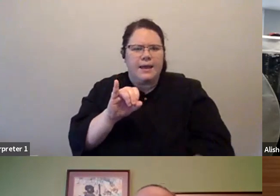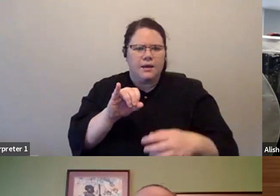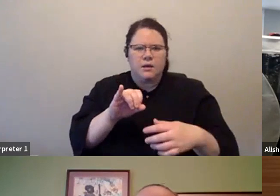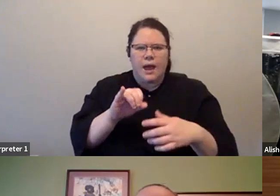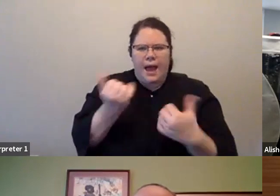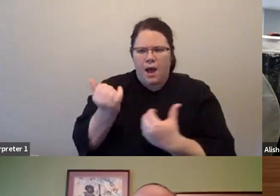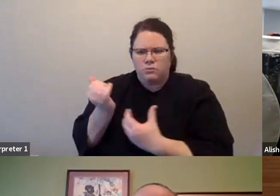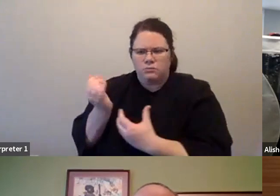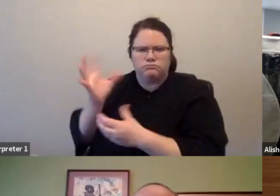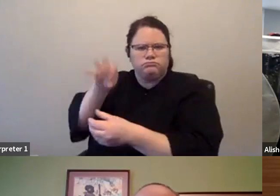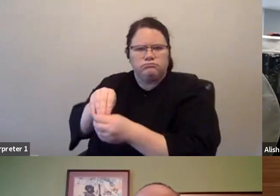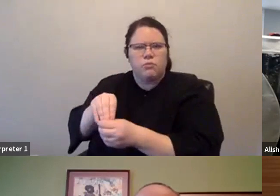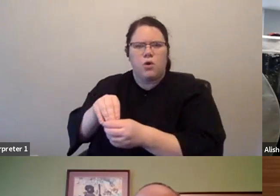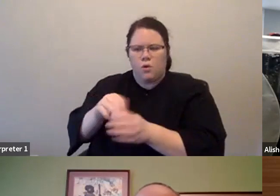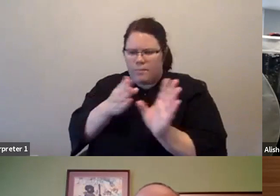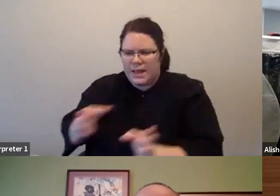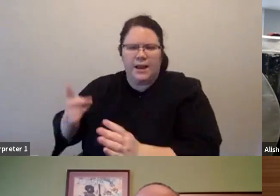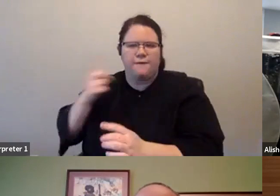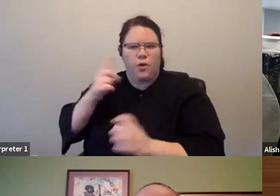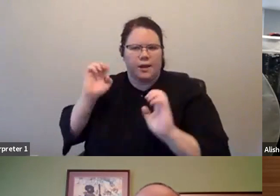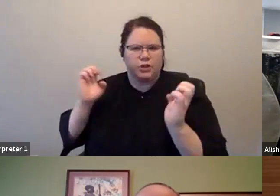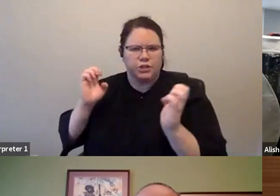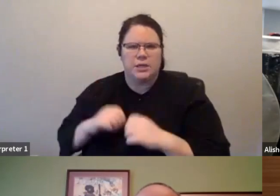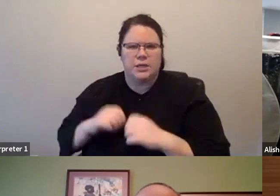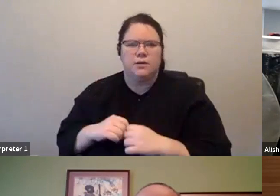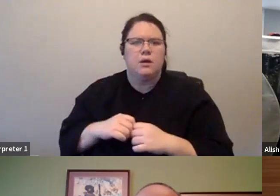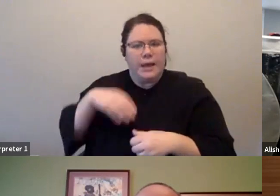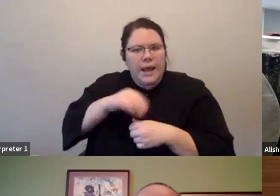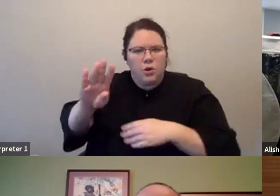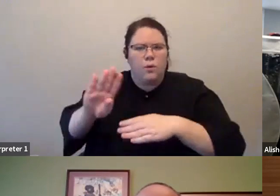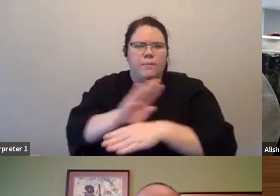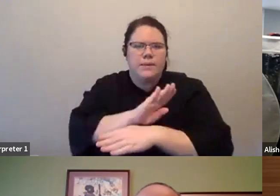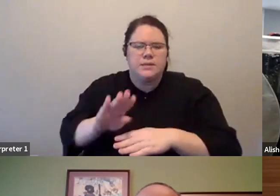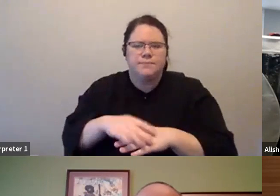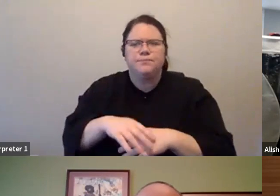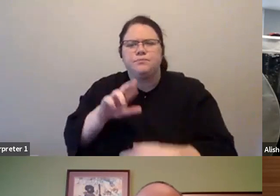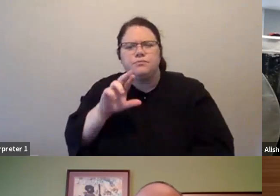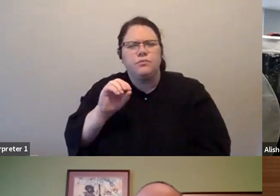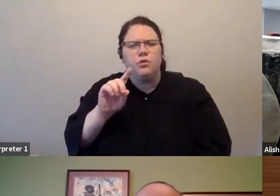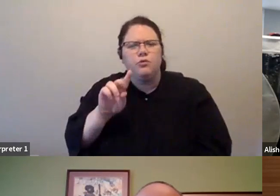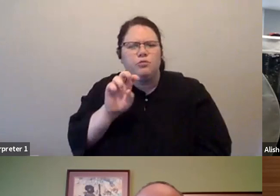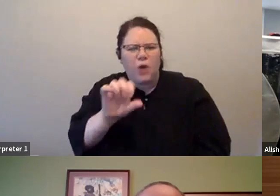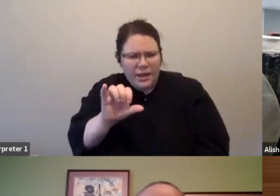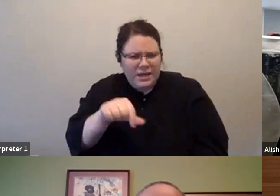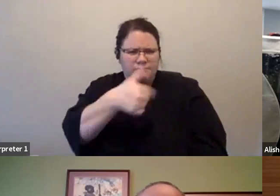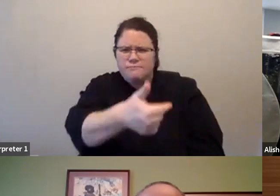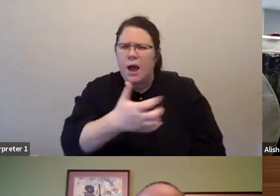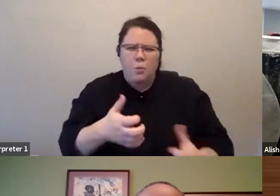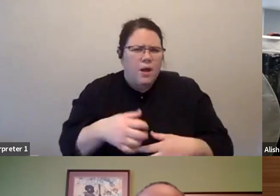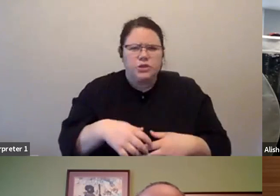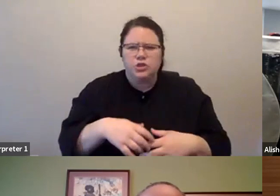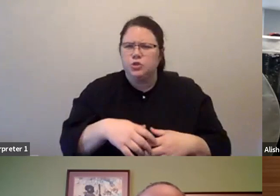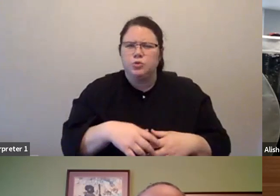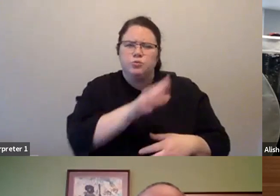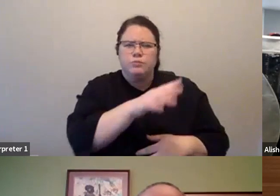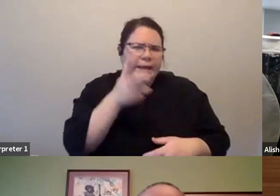the response planning and into within your organizations. And Rodney, I would love to hear from you, and, you know, hearing what,